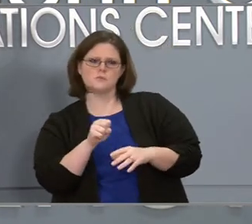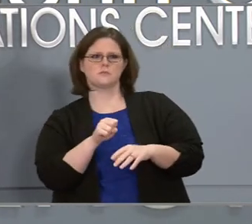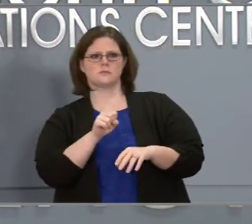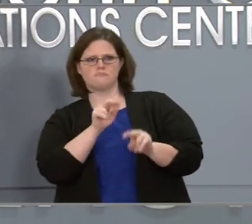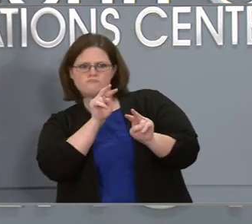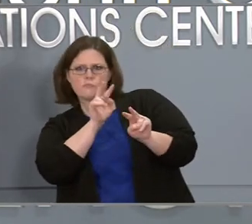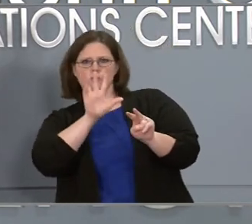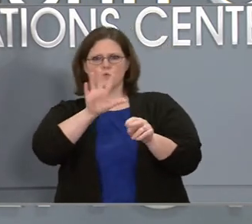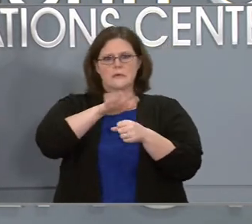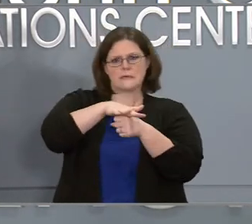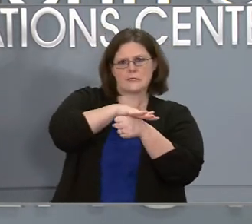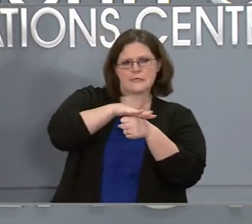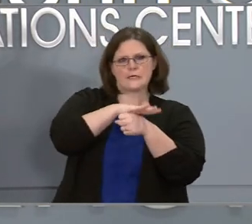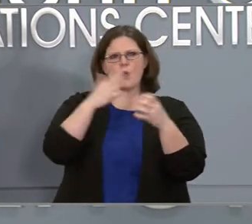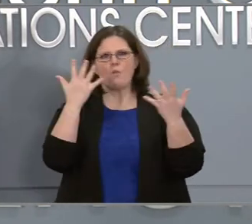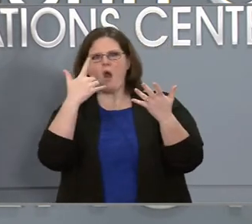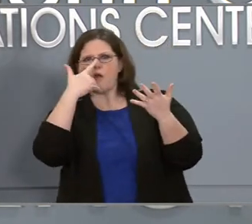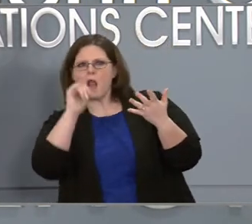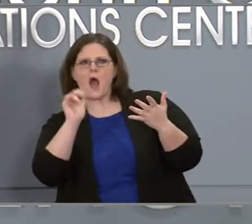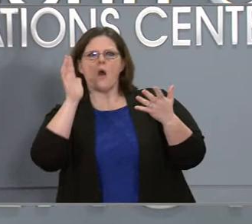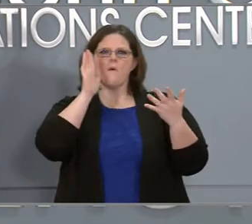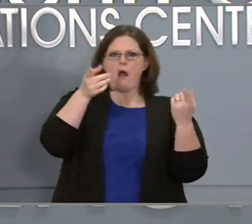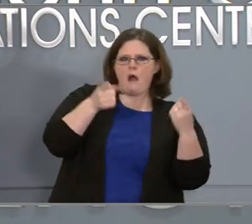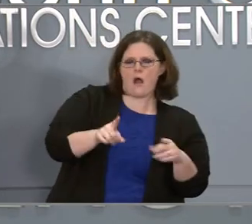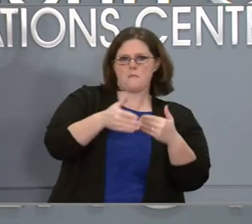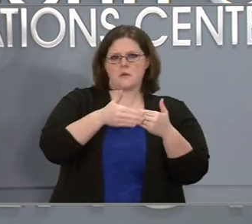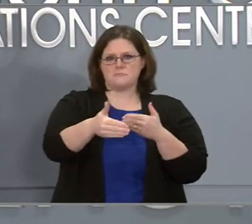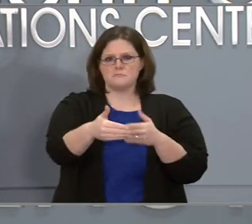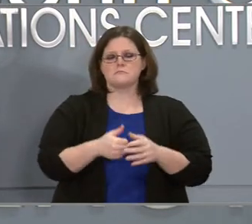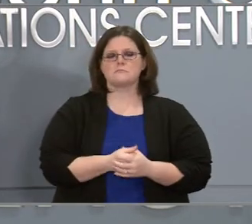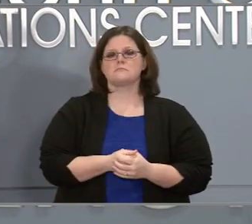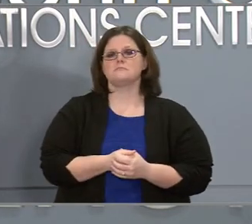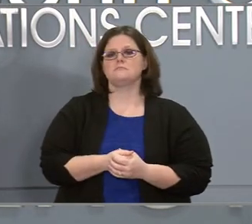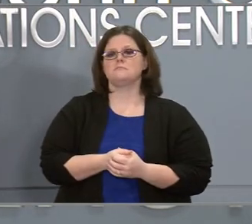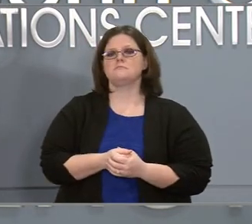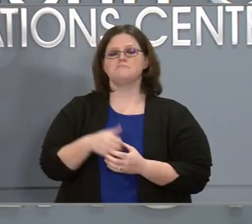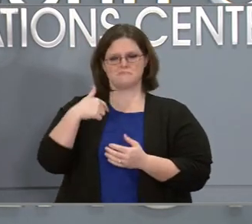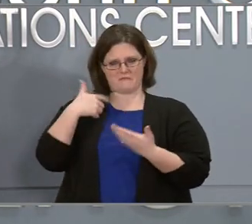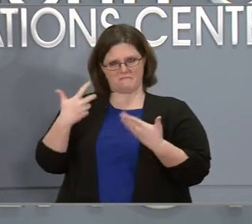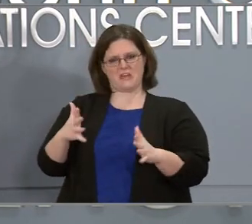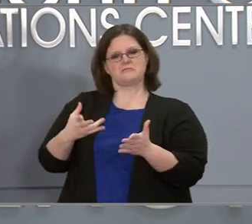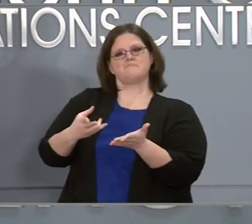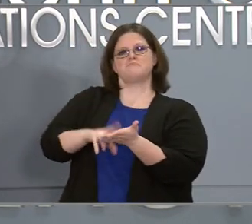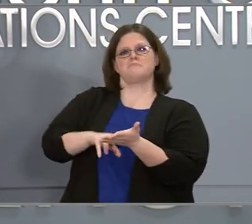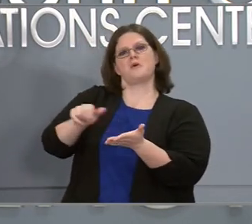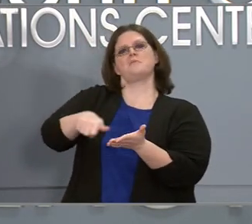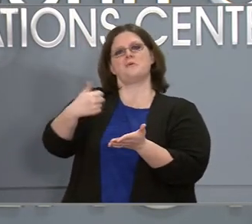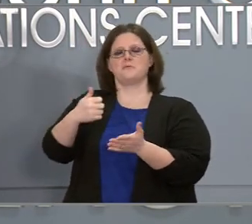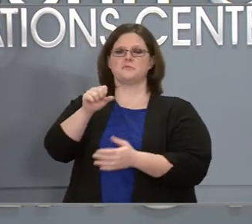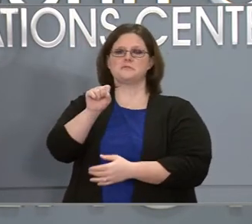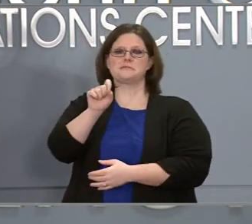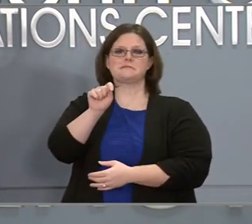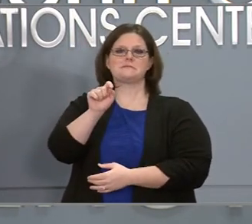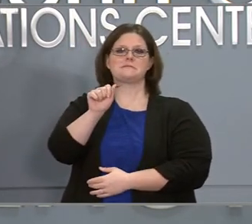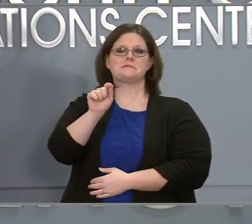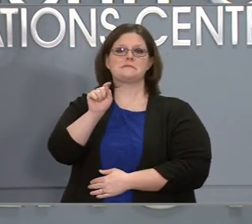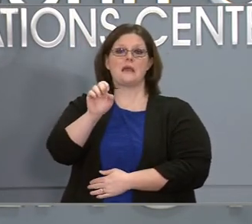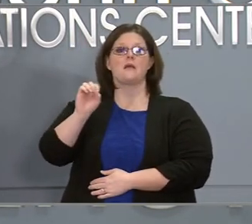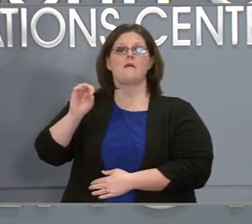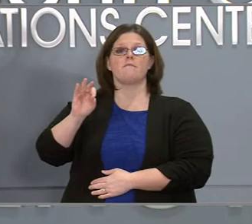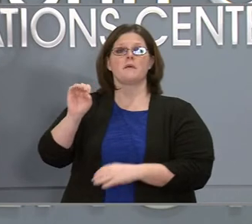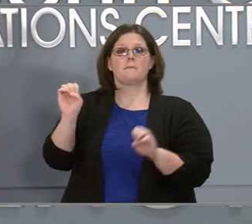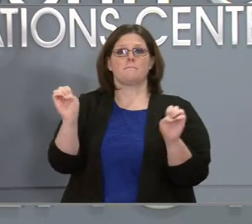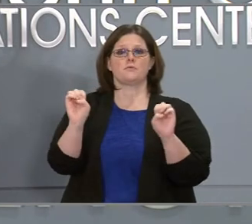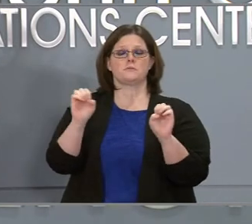expected conditions in your area. I've issued another state of emergency for this storm that allows us to